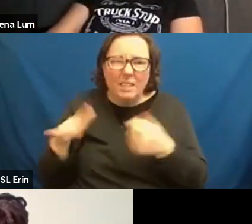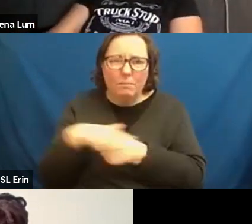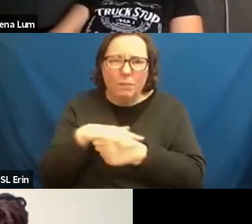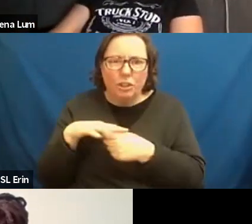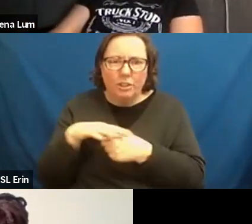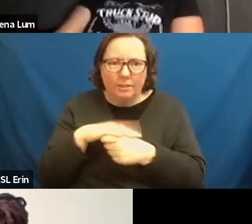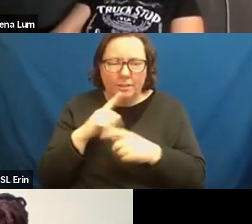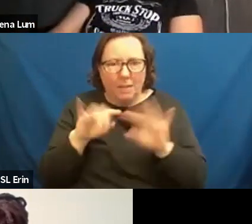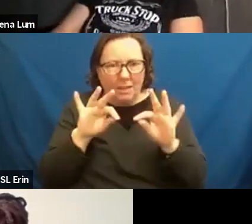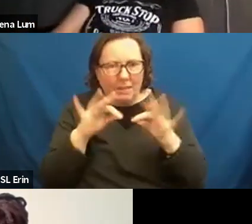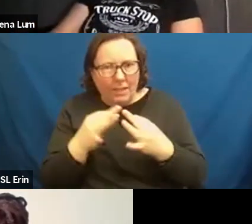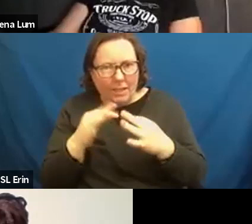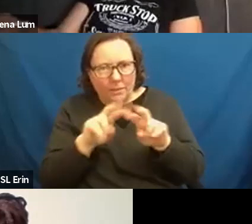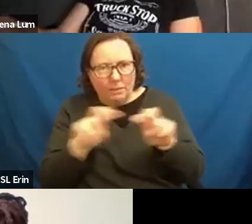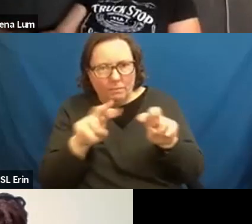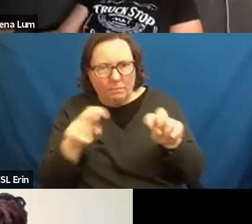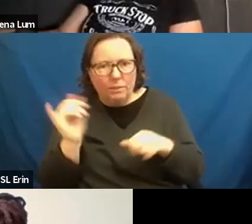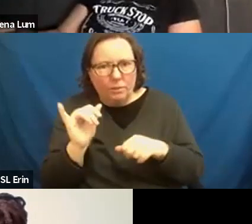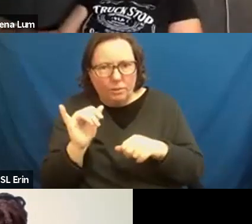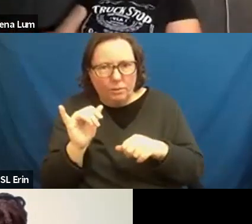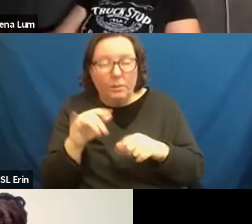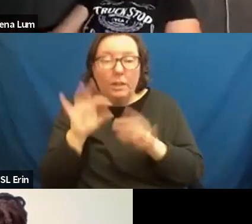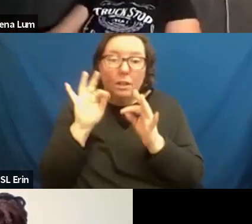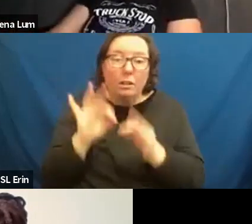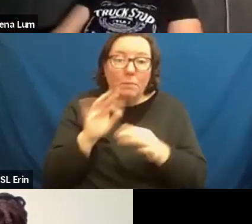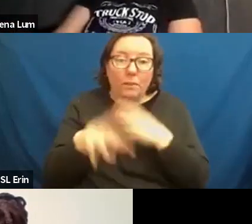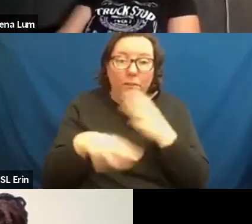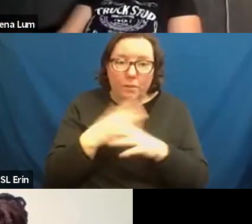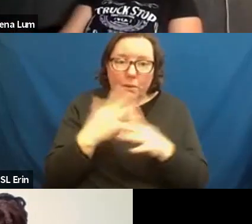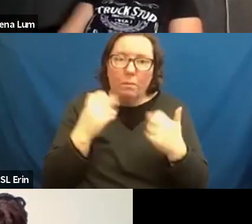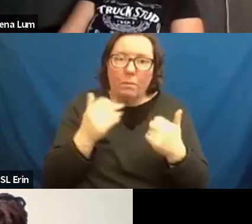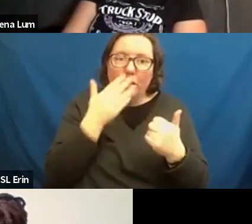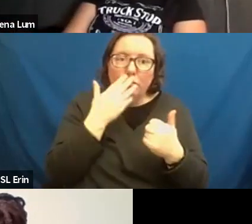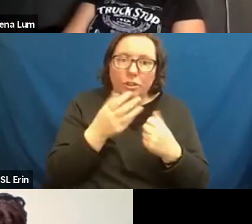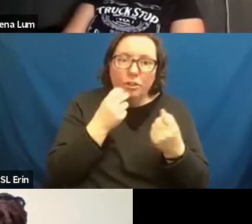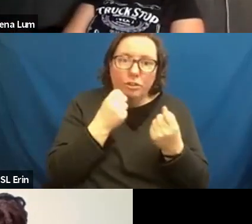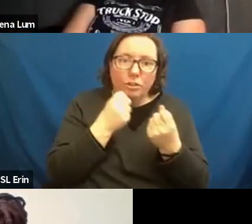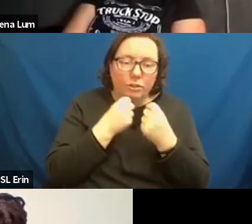I think one would always want both sets of factors to come into play.